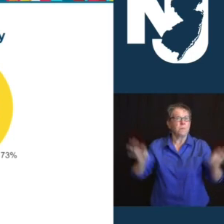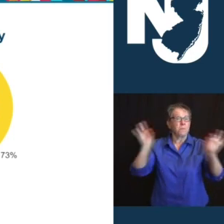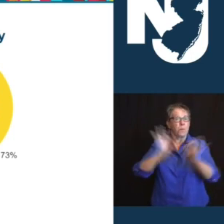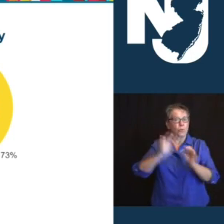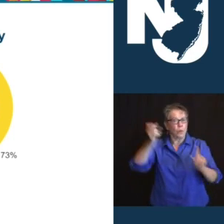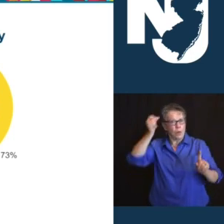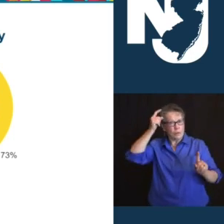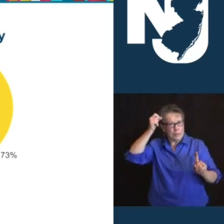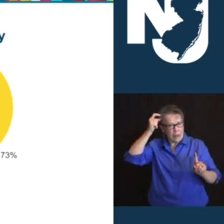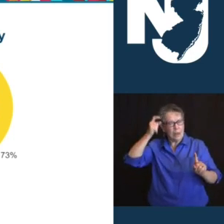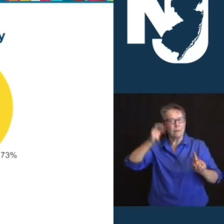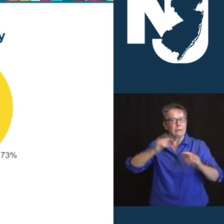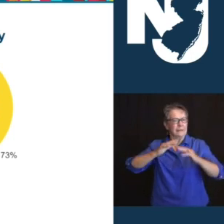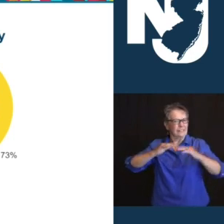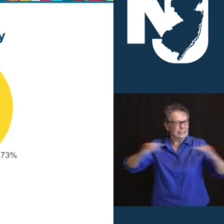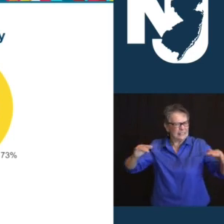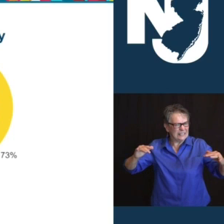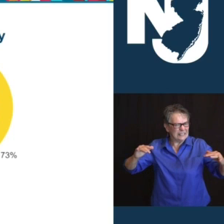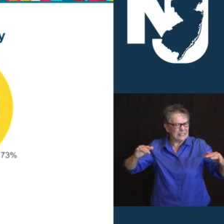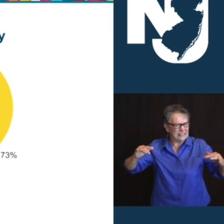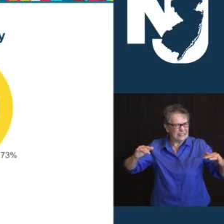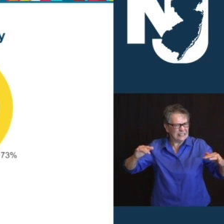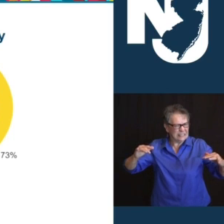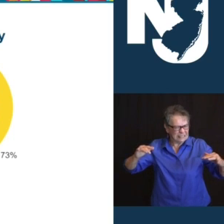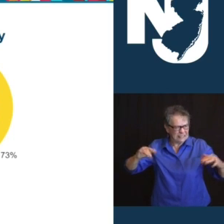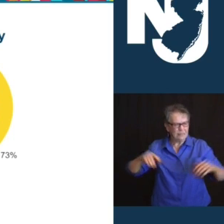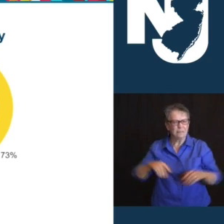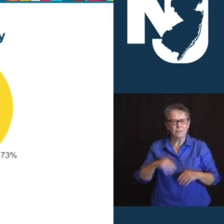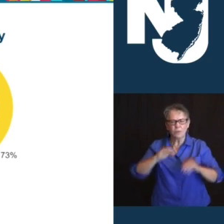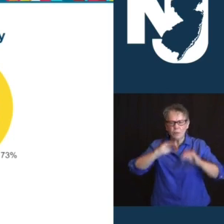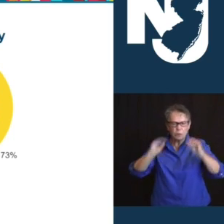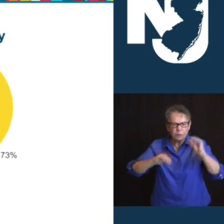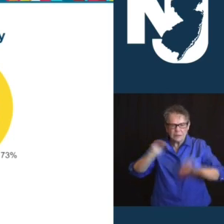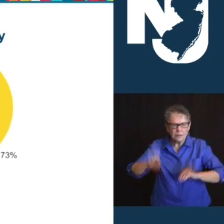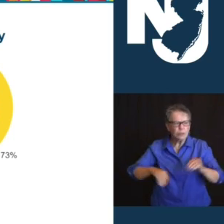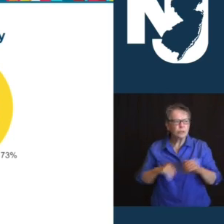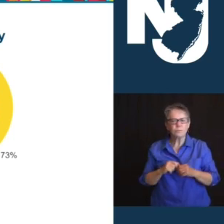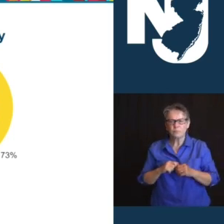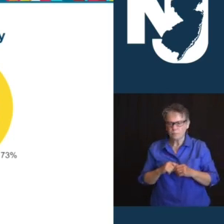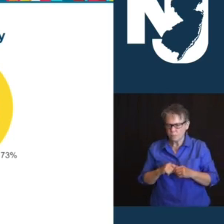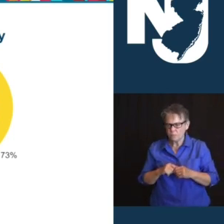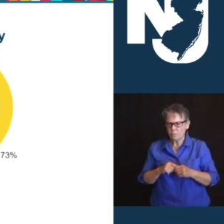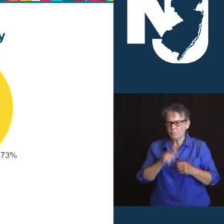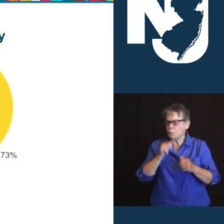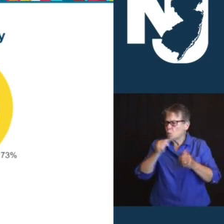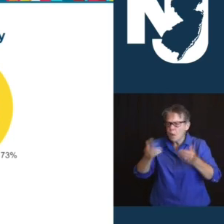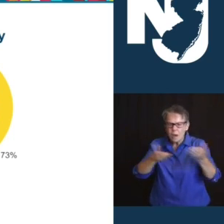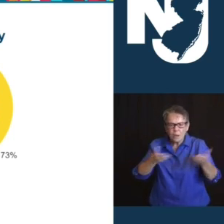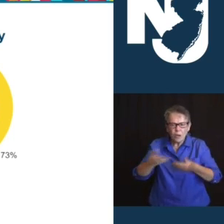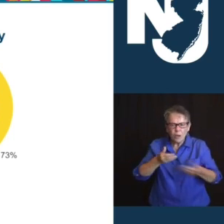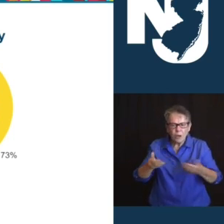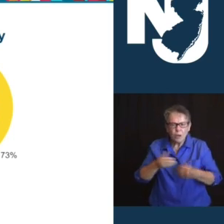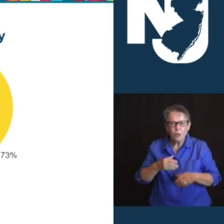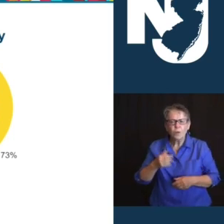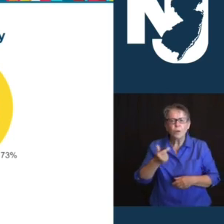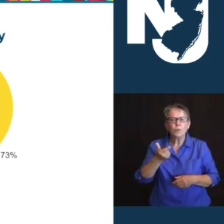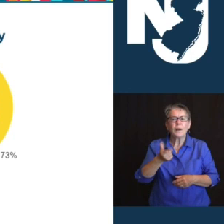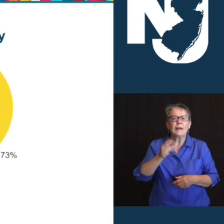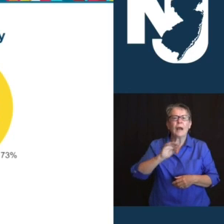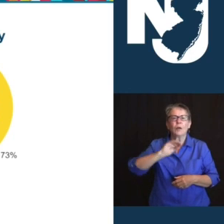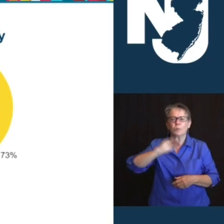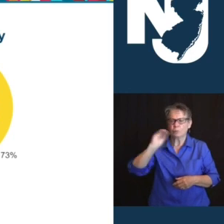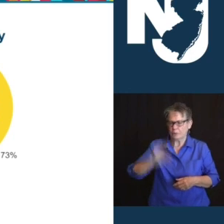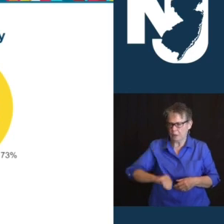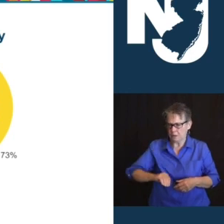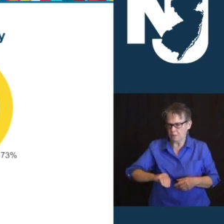importance. And to date, the population, the sample with which we're working consists of 29% of the tracers who identify